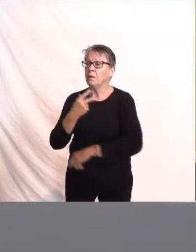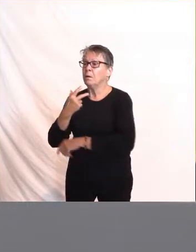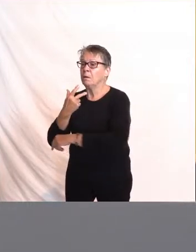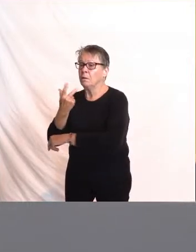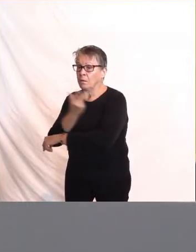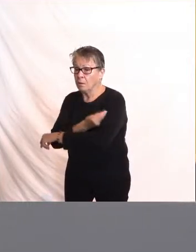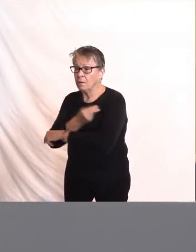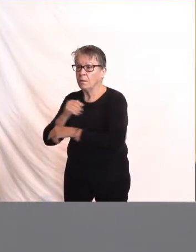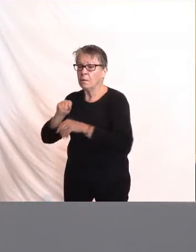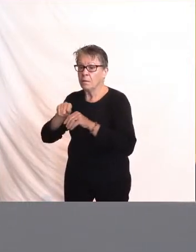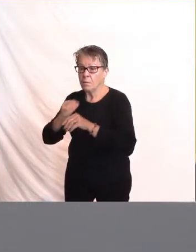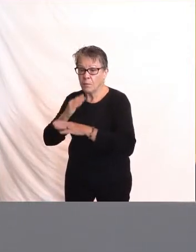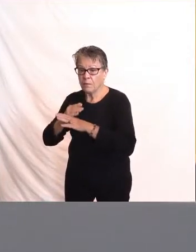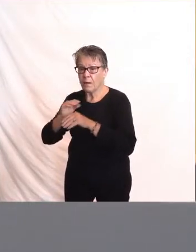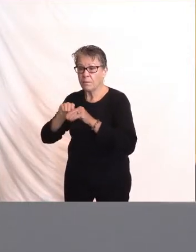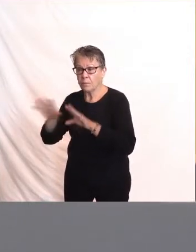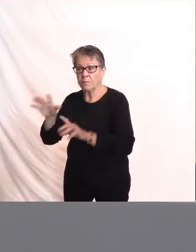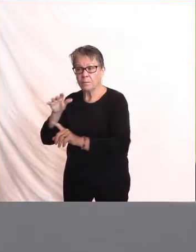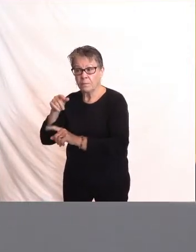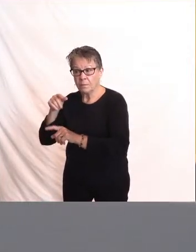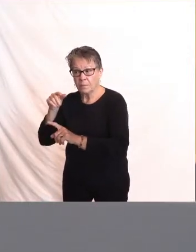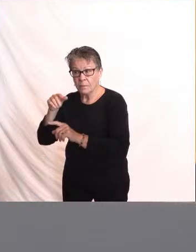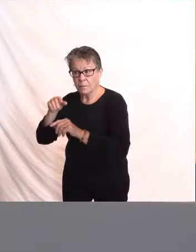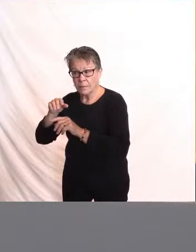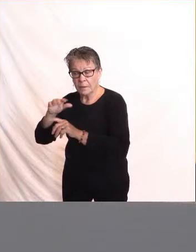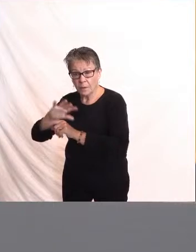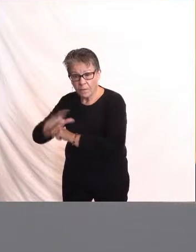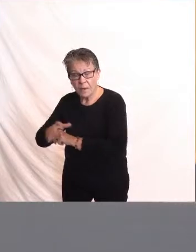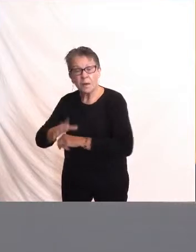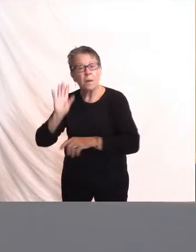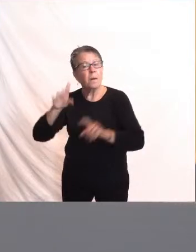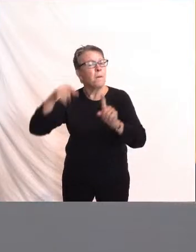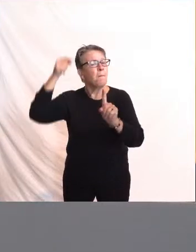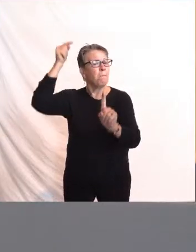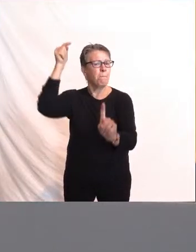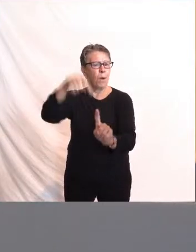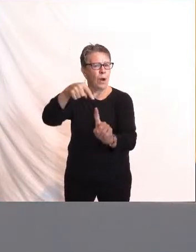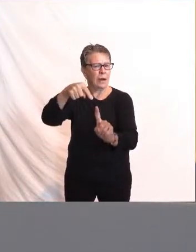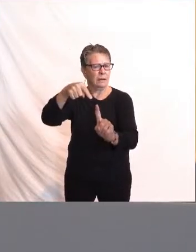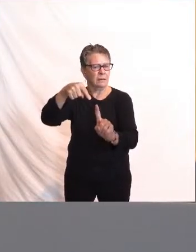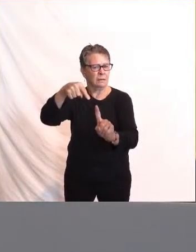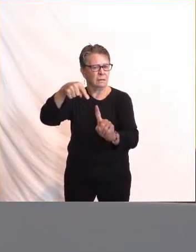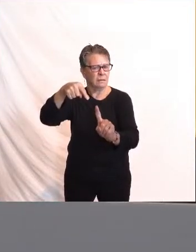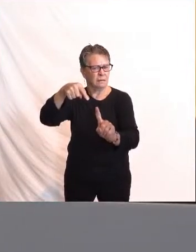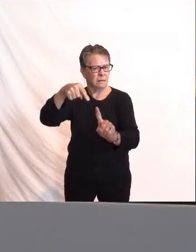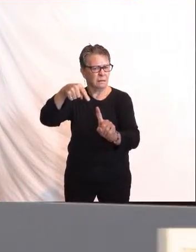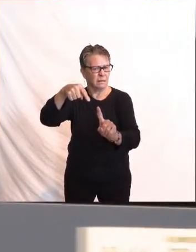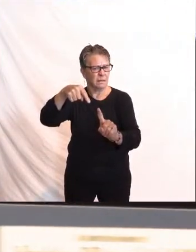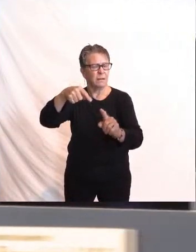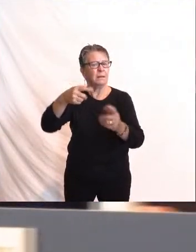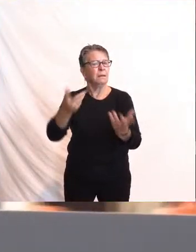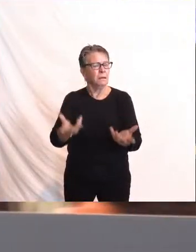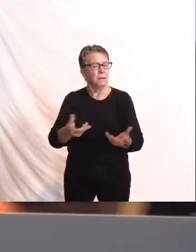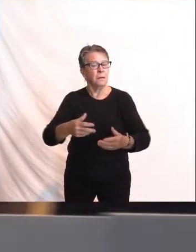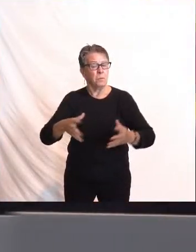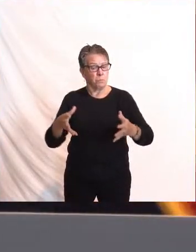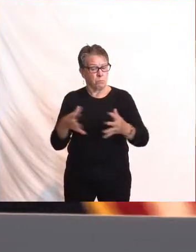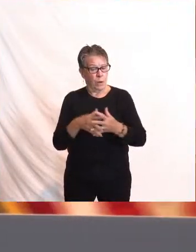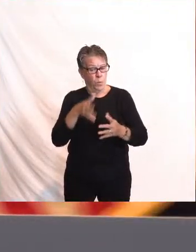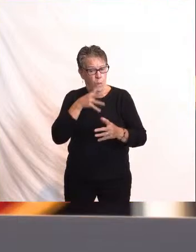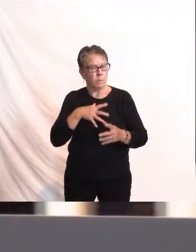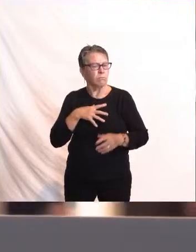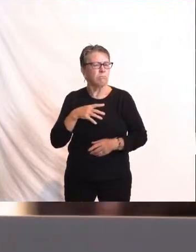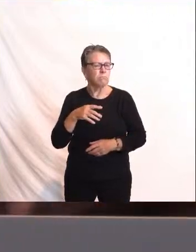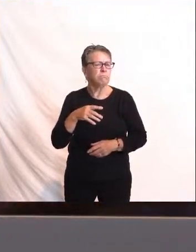the way, which also is another virus that can cause them greater problems when they're pregnant. Well said, Ed. Thank